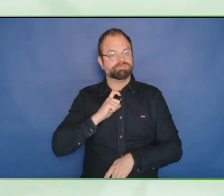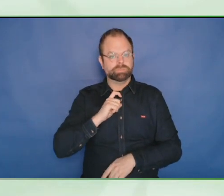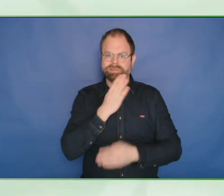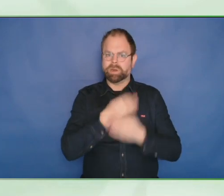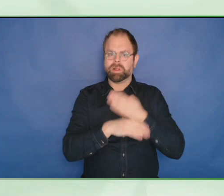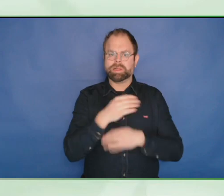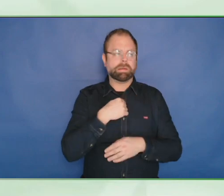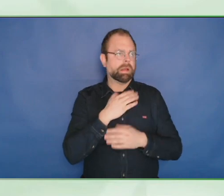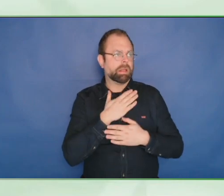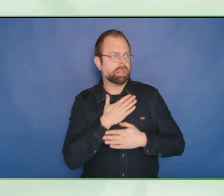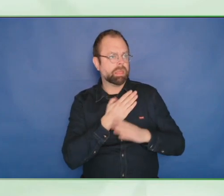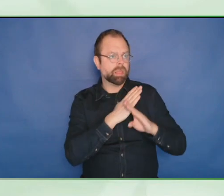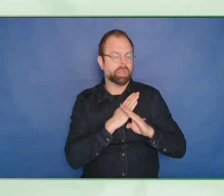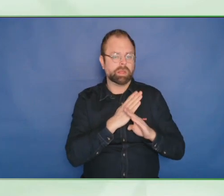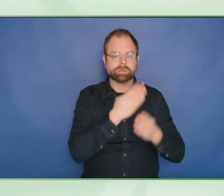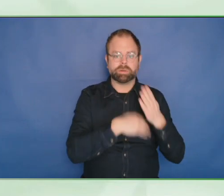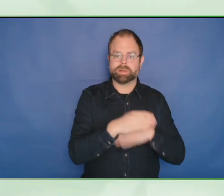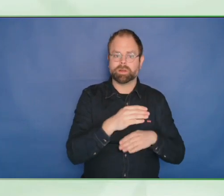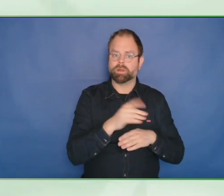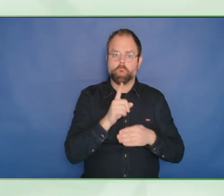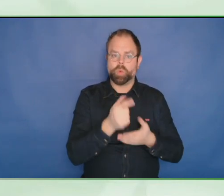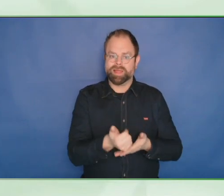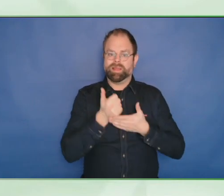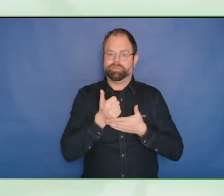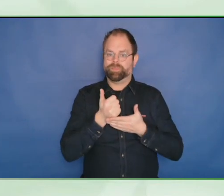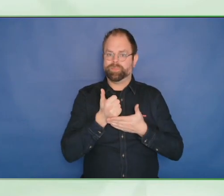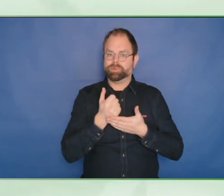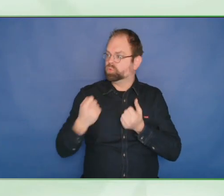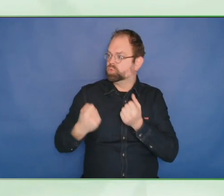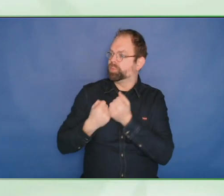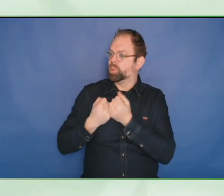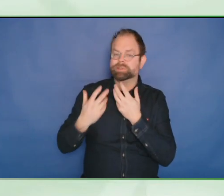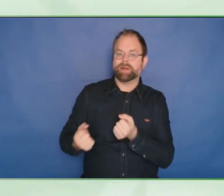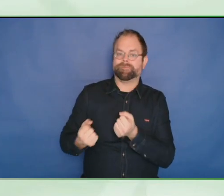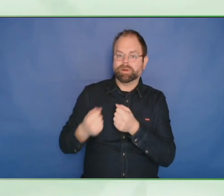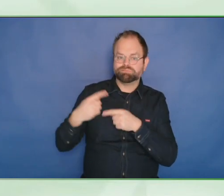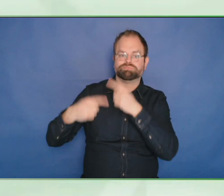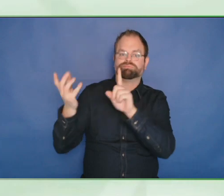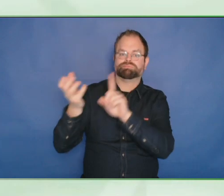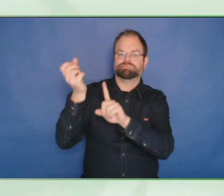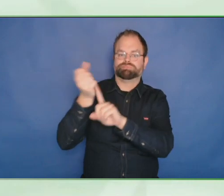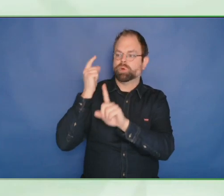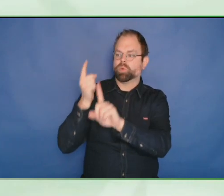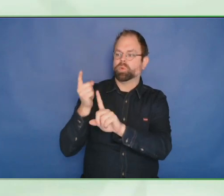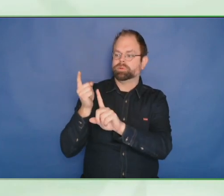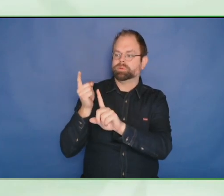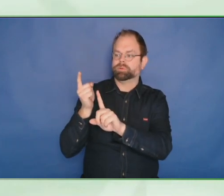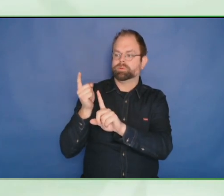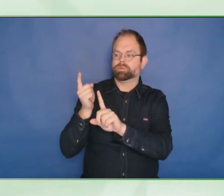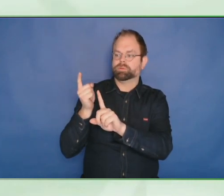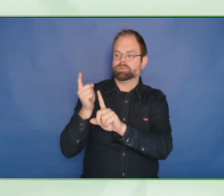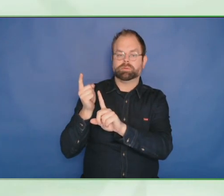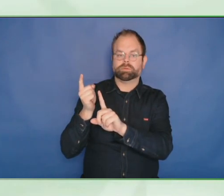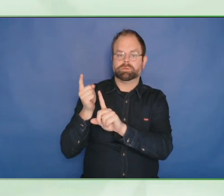sorry, I keep forgetting to let you applaud. We've seen that firsthand with Anna's story. And Anna, can you actually tell